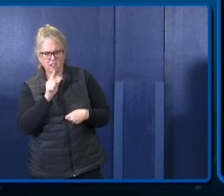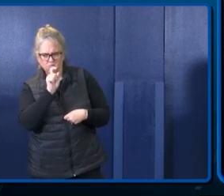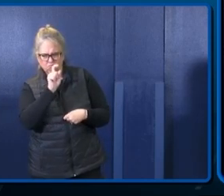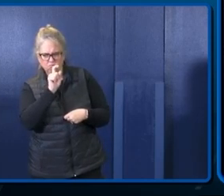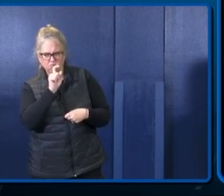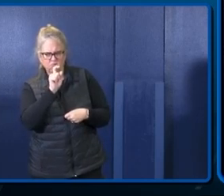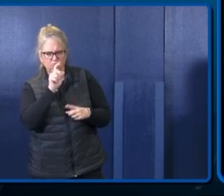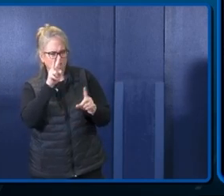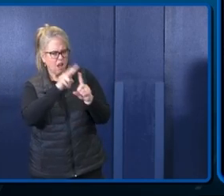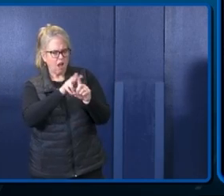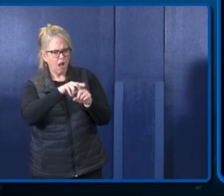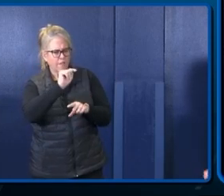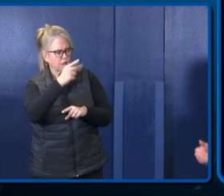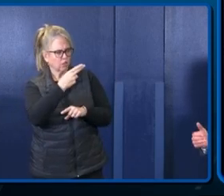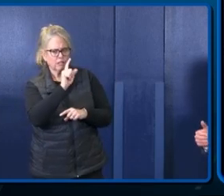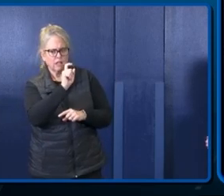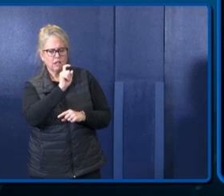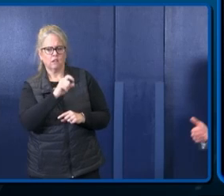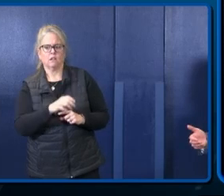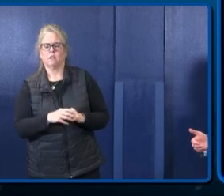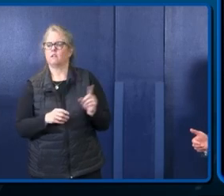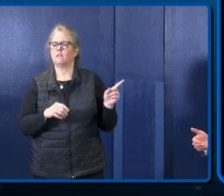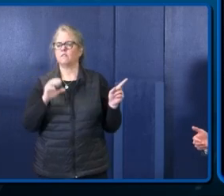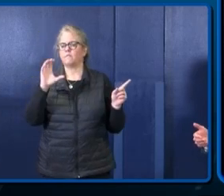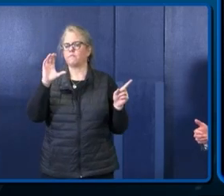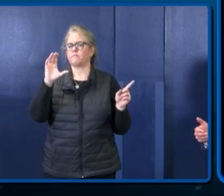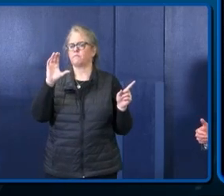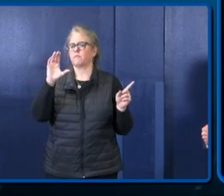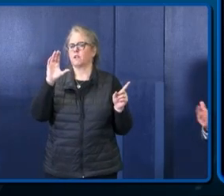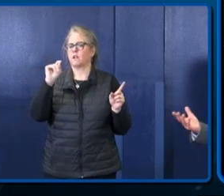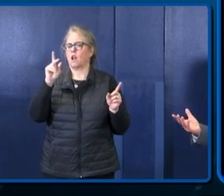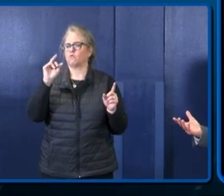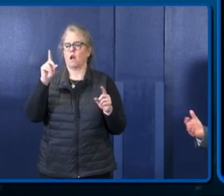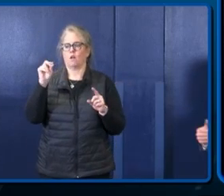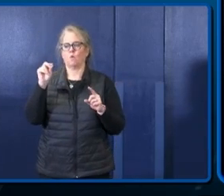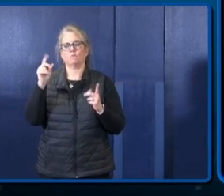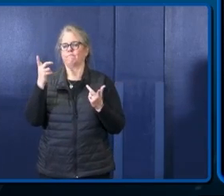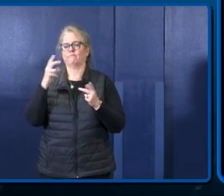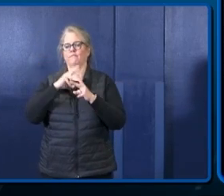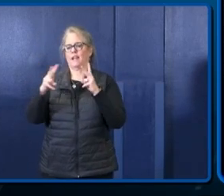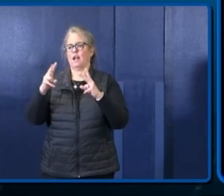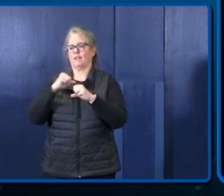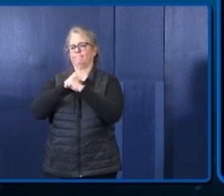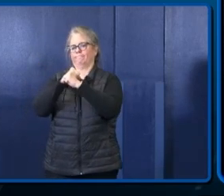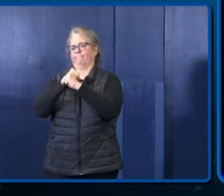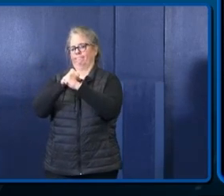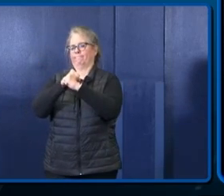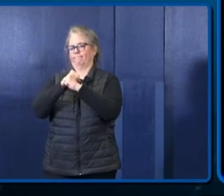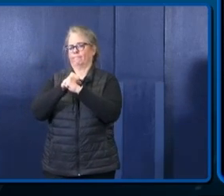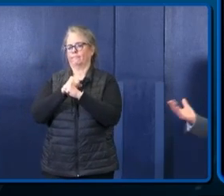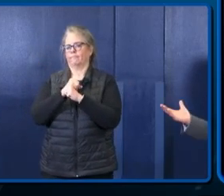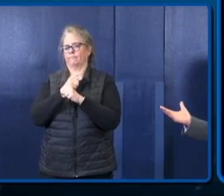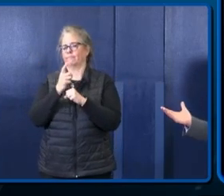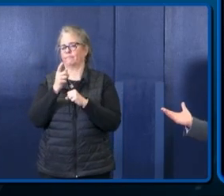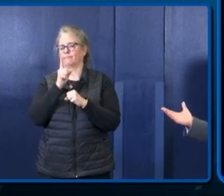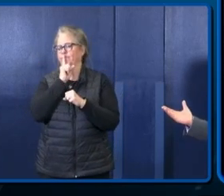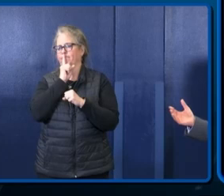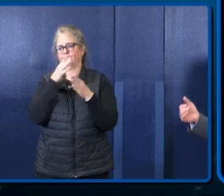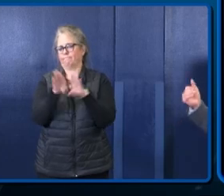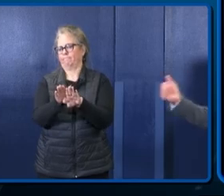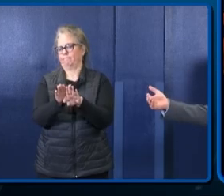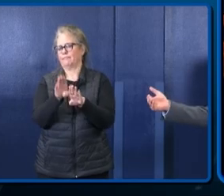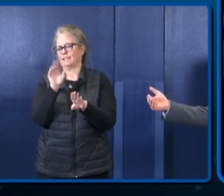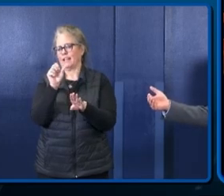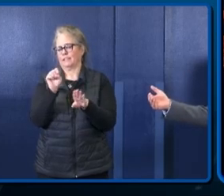So Colorado statute is very restrictive. That's the sealing statute. Basically, all I can say